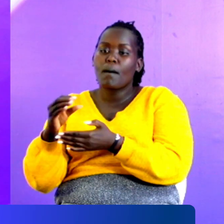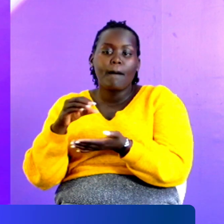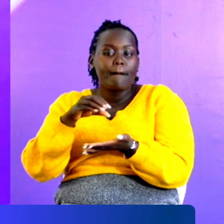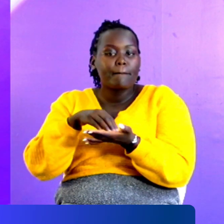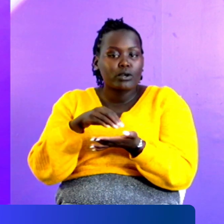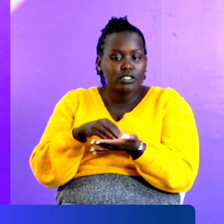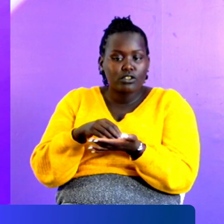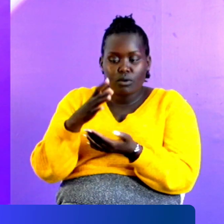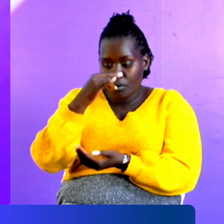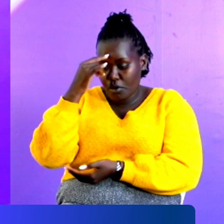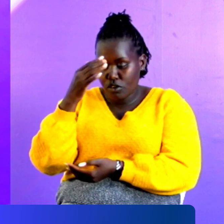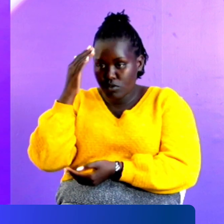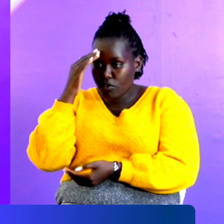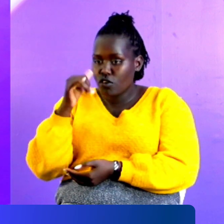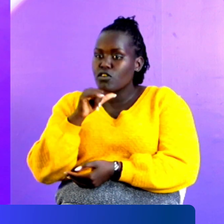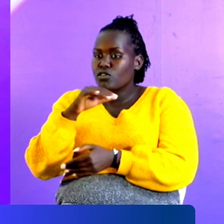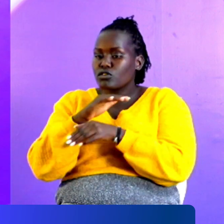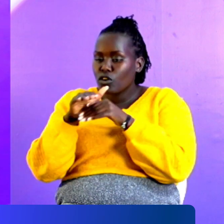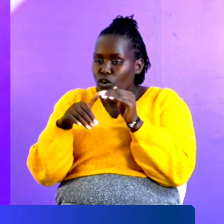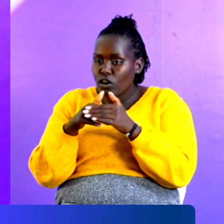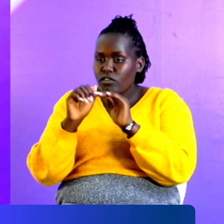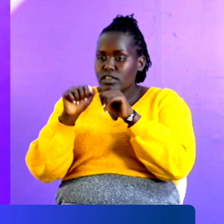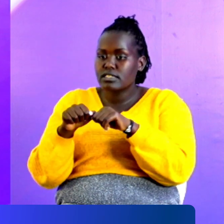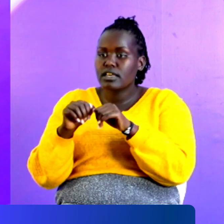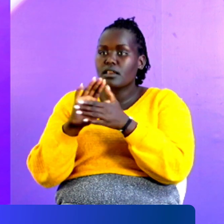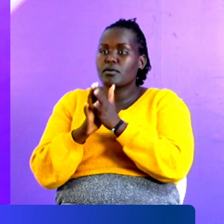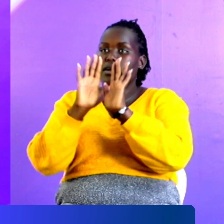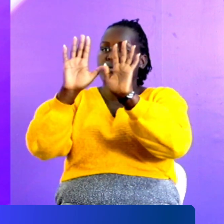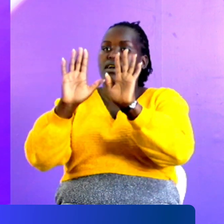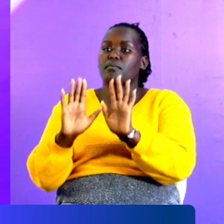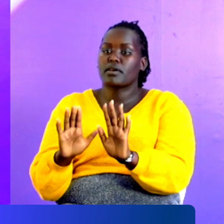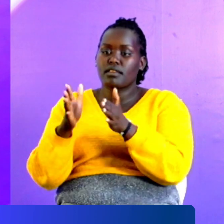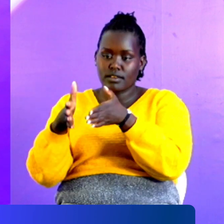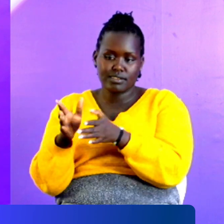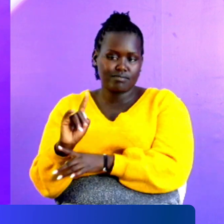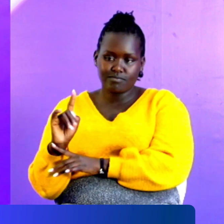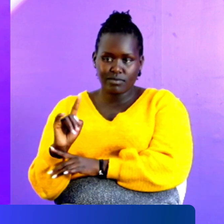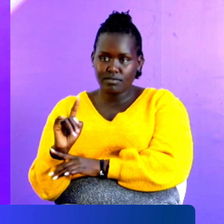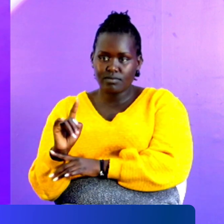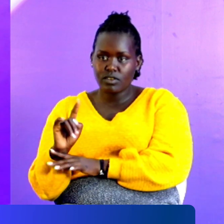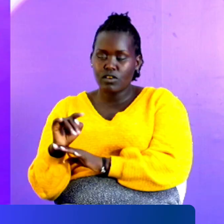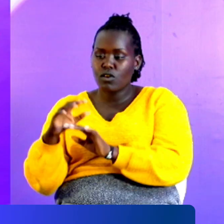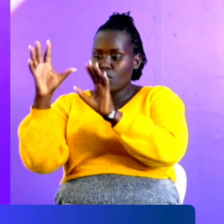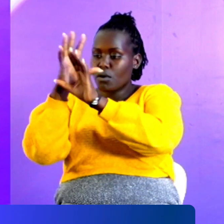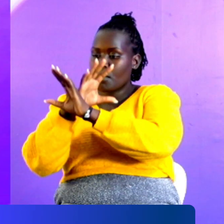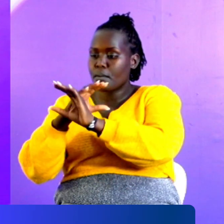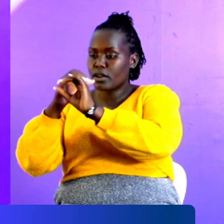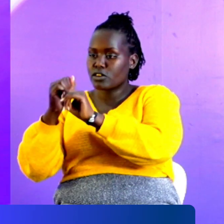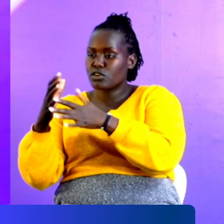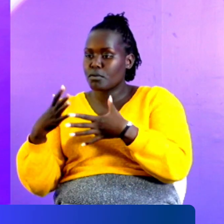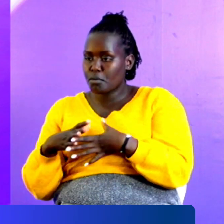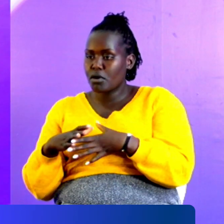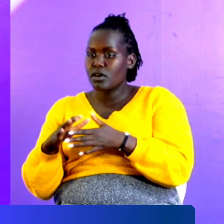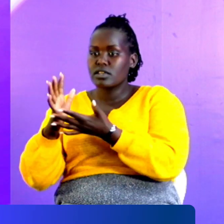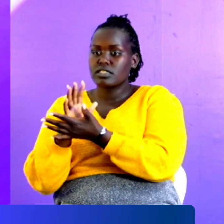Yeah. Because we have realized not all of us can be campaigners to politicians. Absolutely. Not all of us can be aides to presidential candidates. Yeah. Some